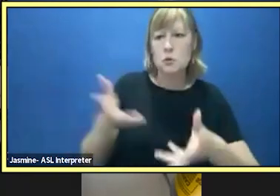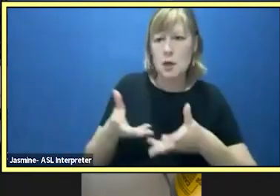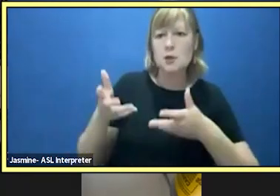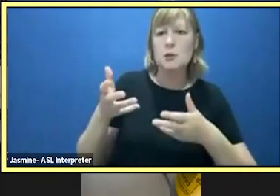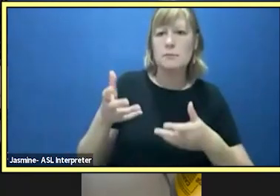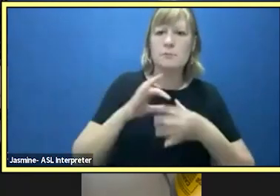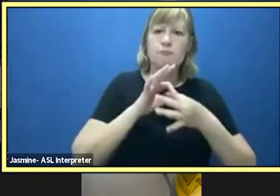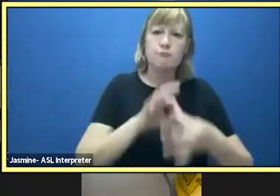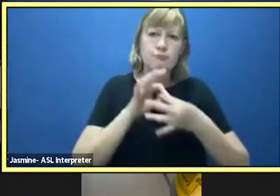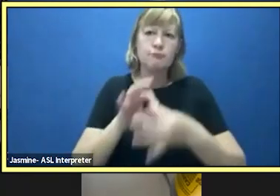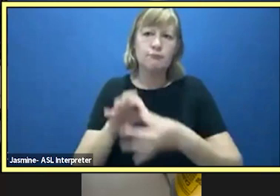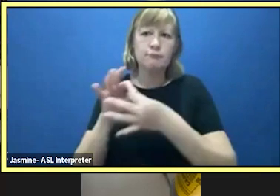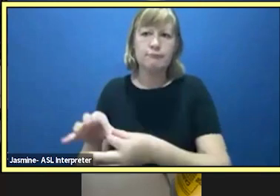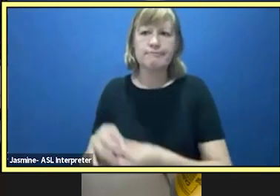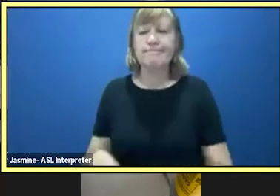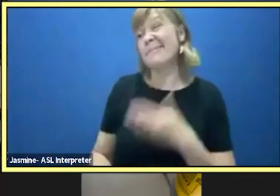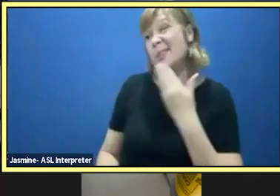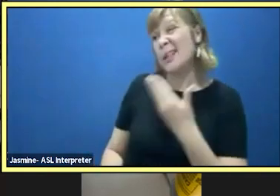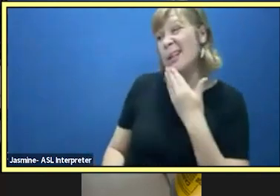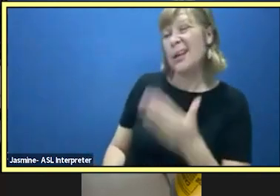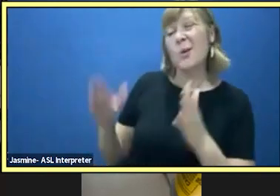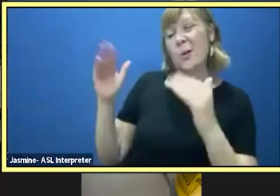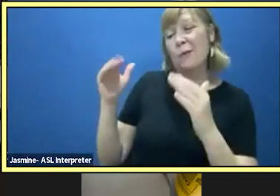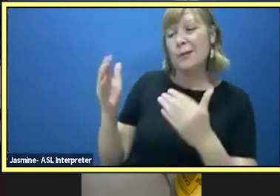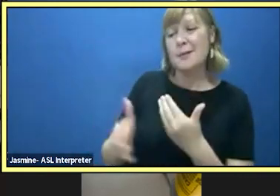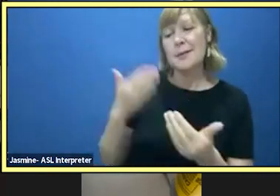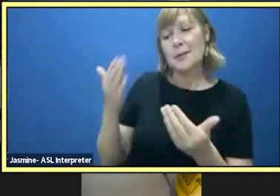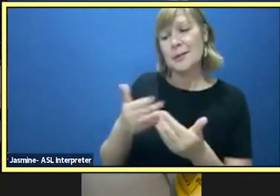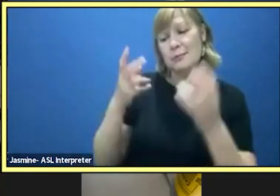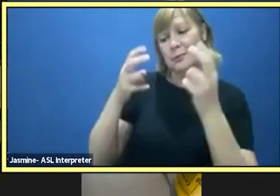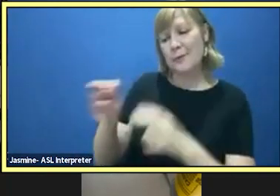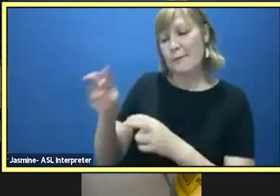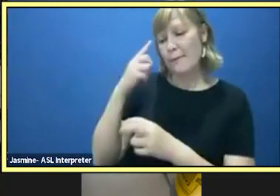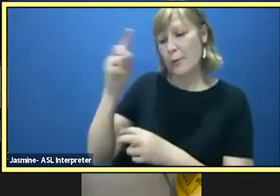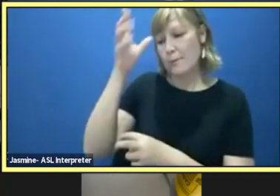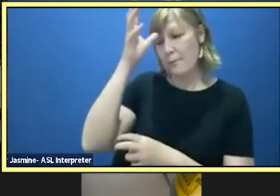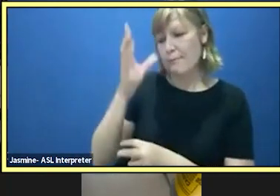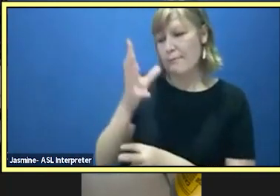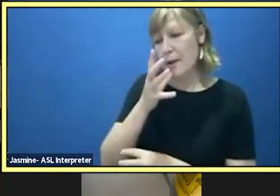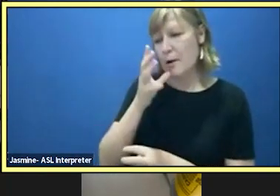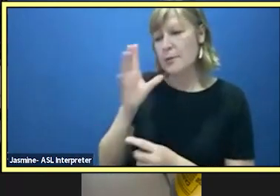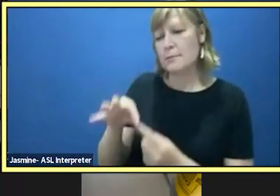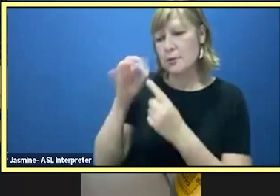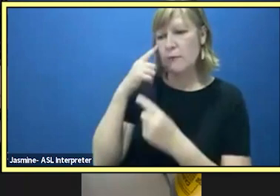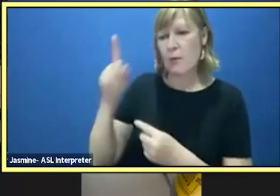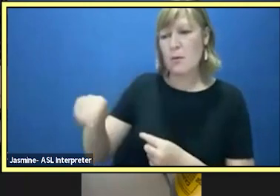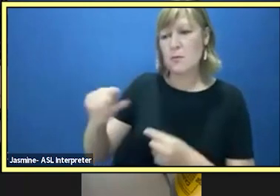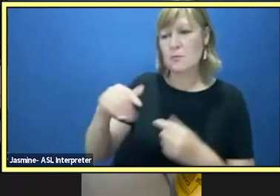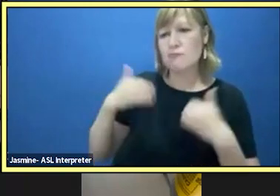most importantly for the young individuals. Agreed.